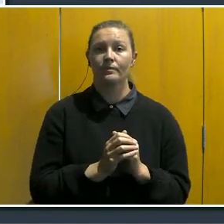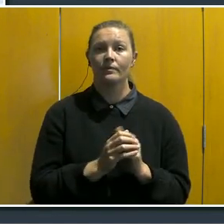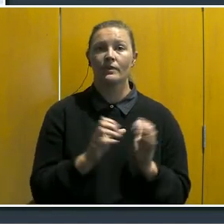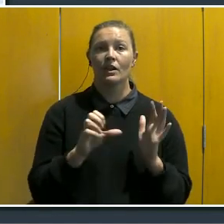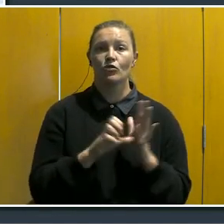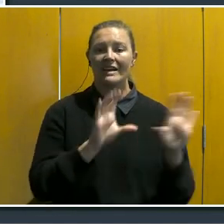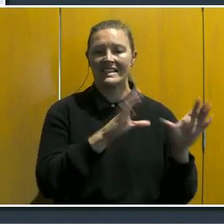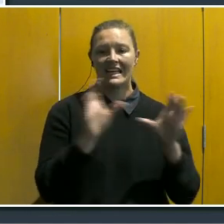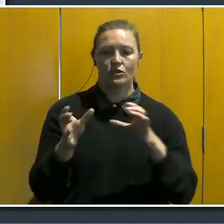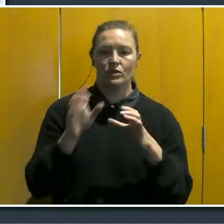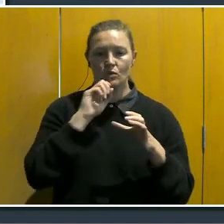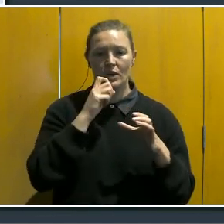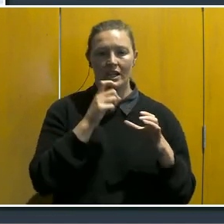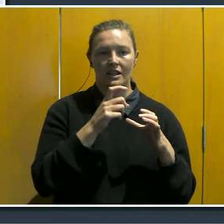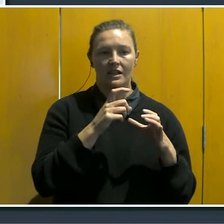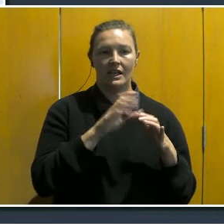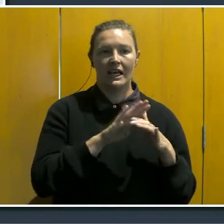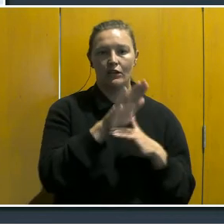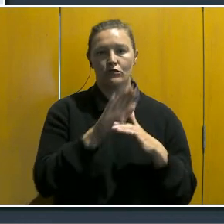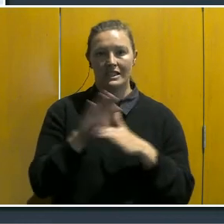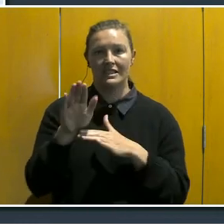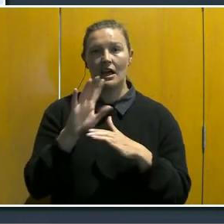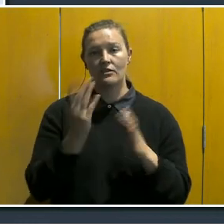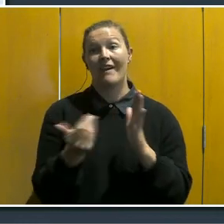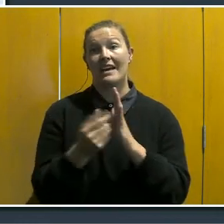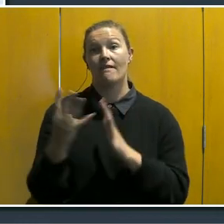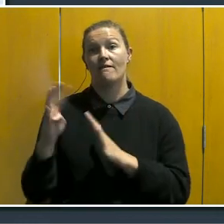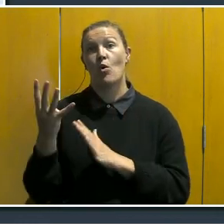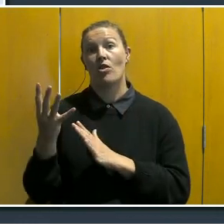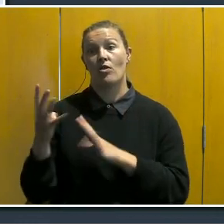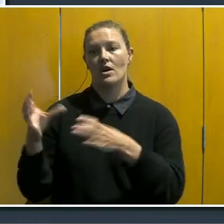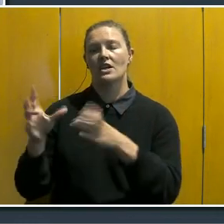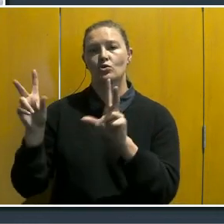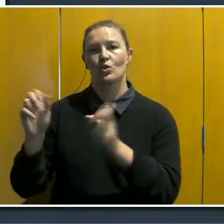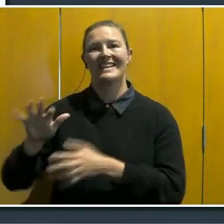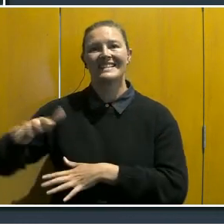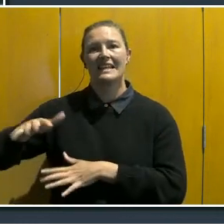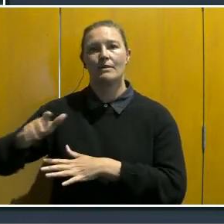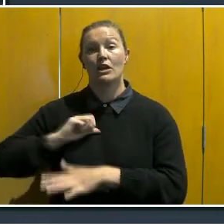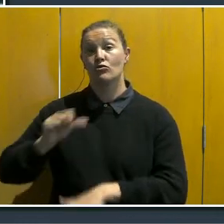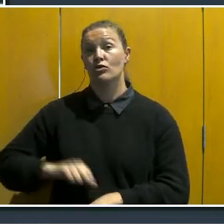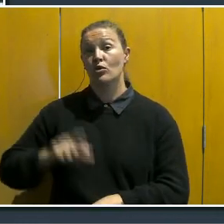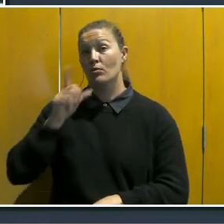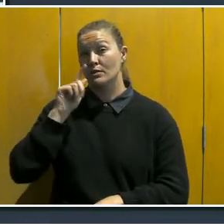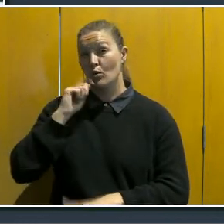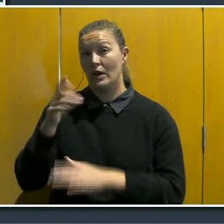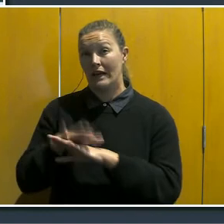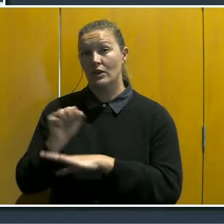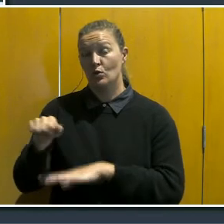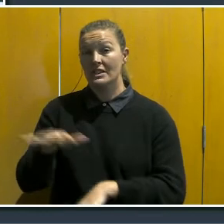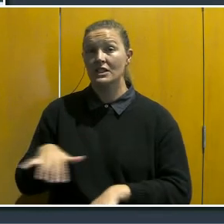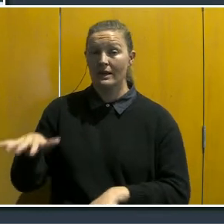rating categories are increased to, a fourth one is added, and that is semi-rural, which I think would cover your